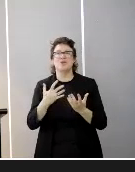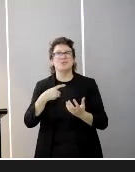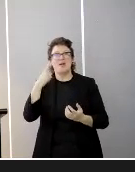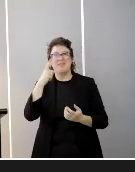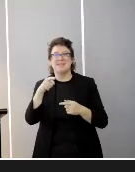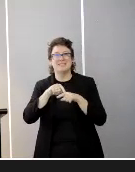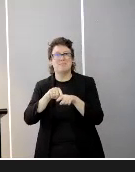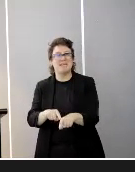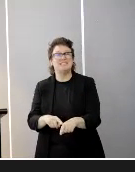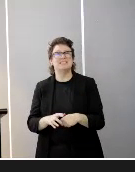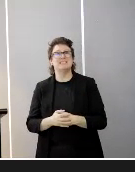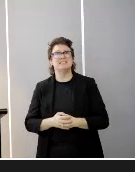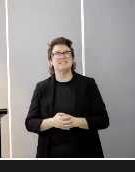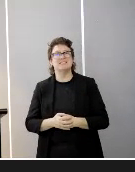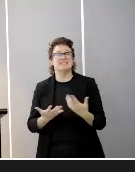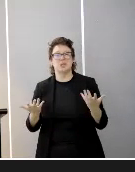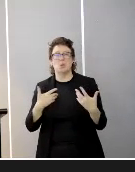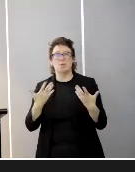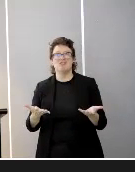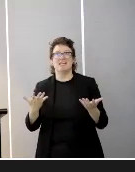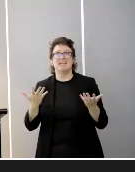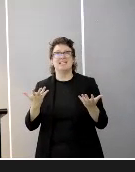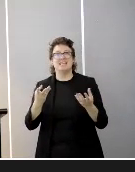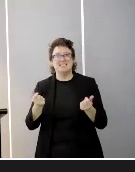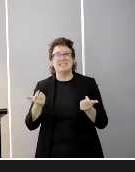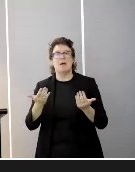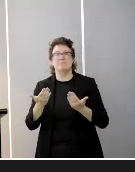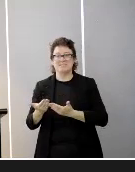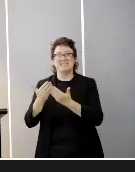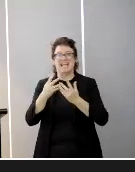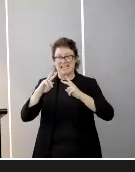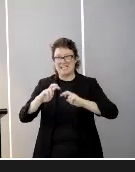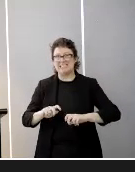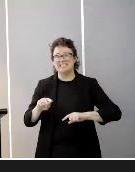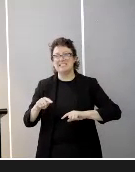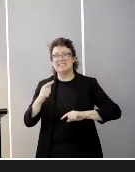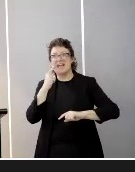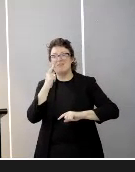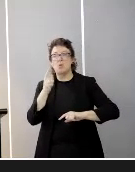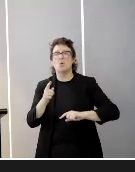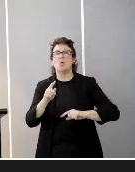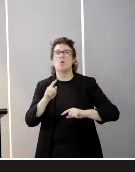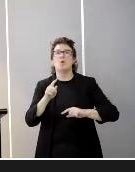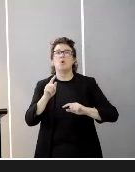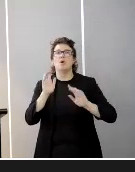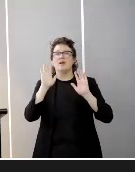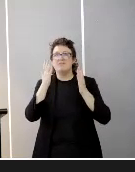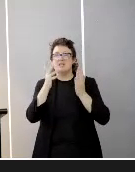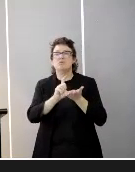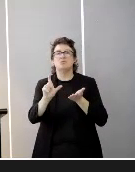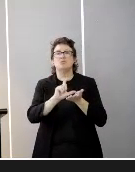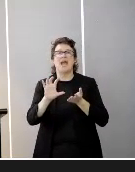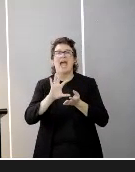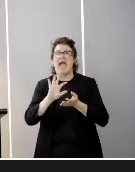it depends. And there are some studies that say that social media has not contributed to